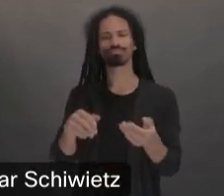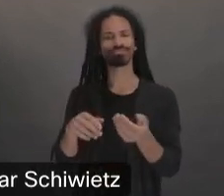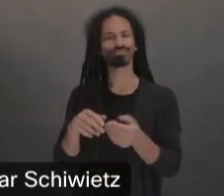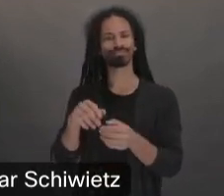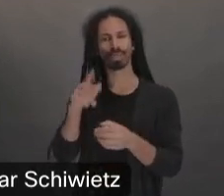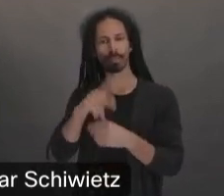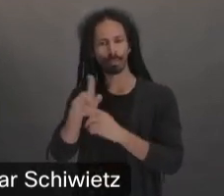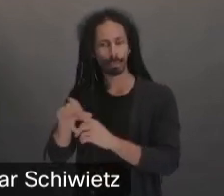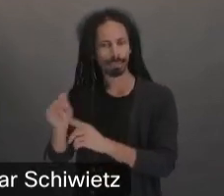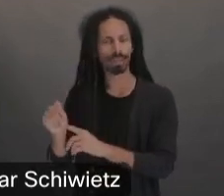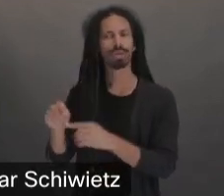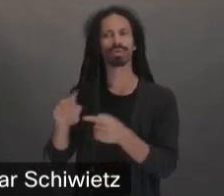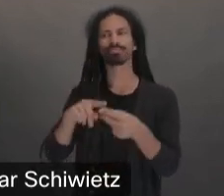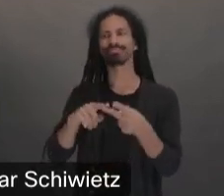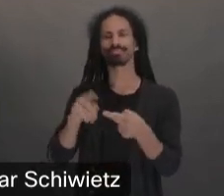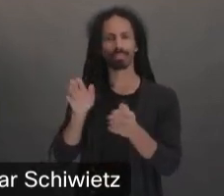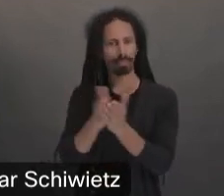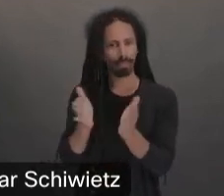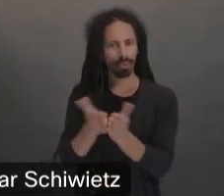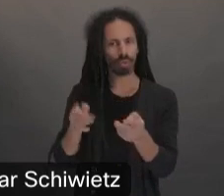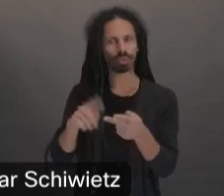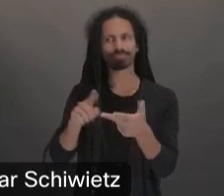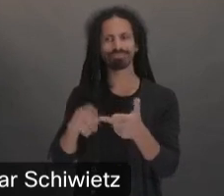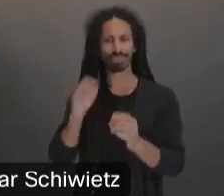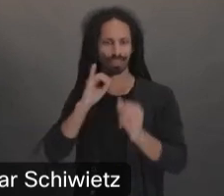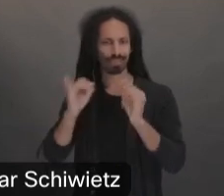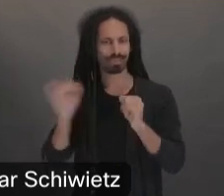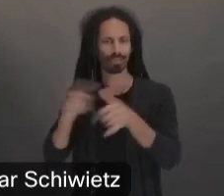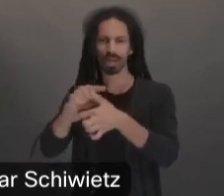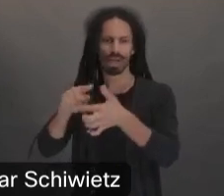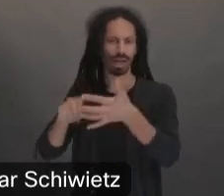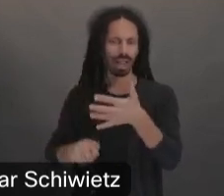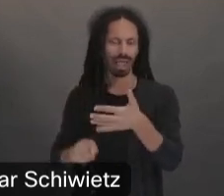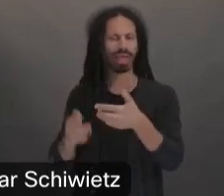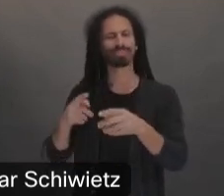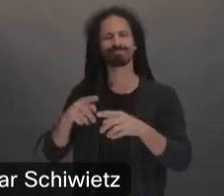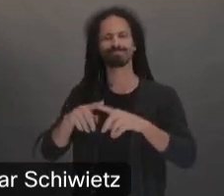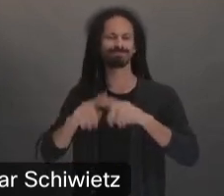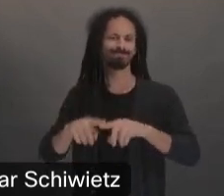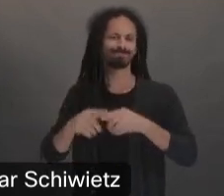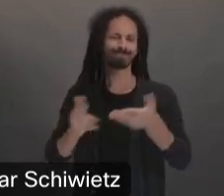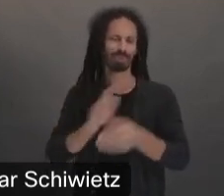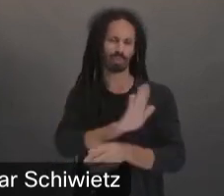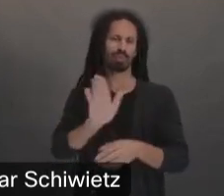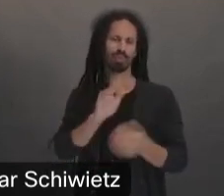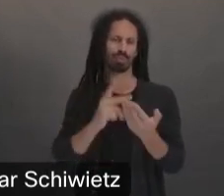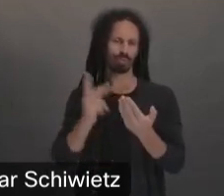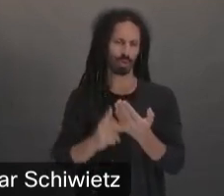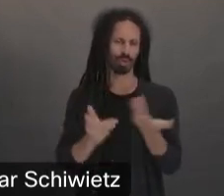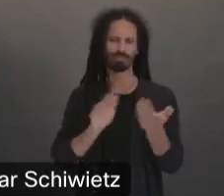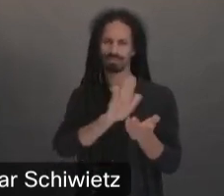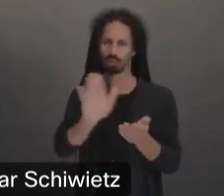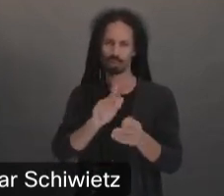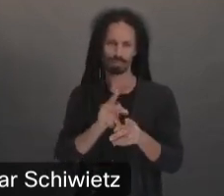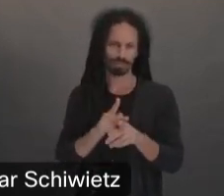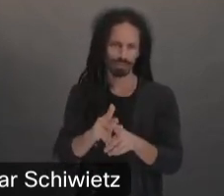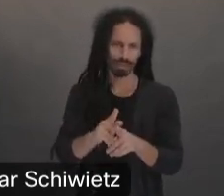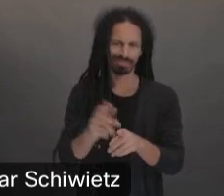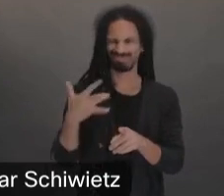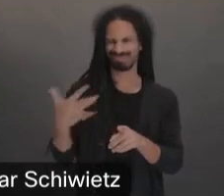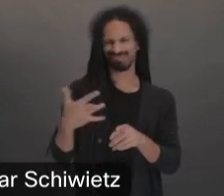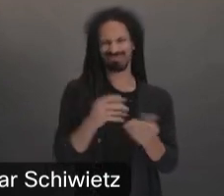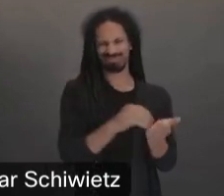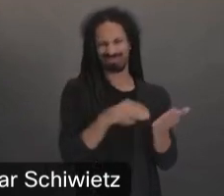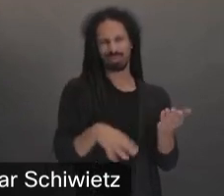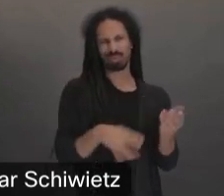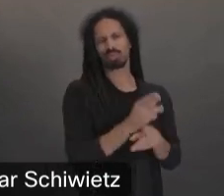use books or interviews. So it really depends on the discipline, but most commonly students will use journal articles,